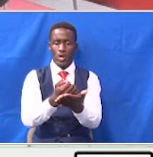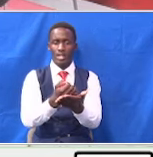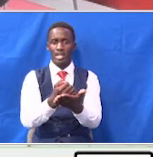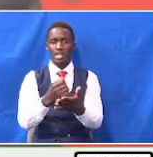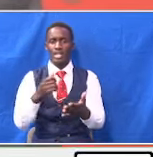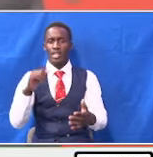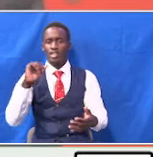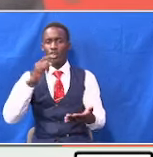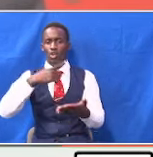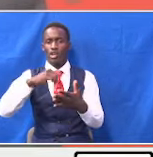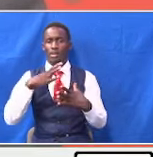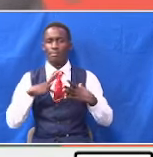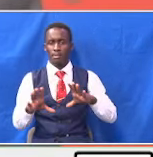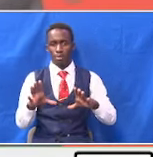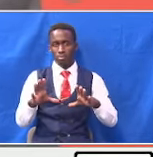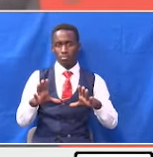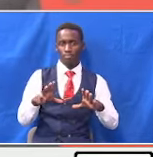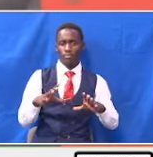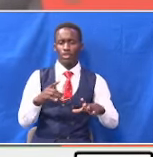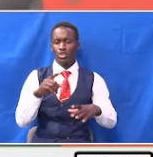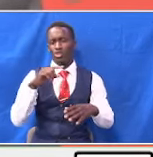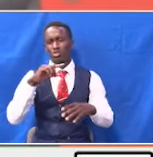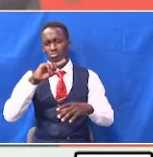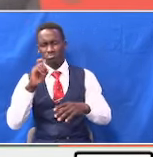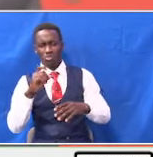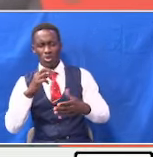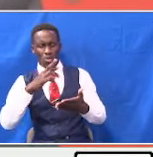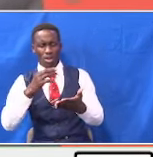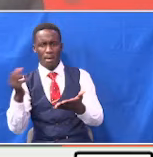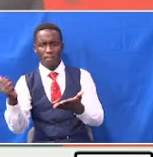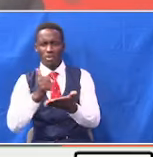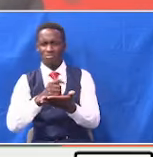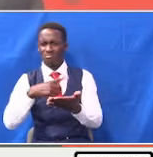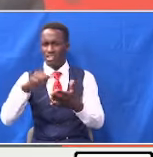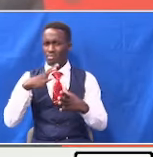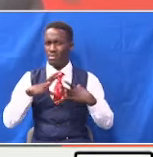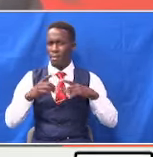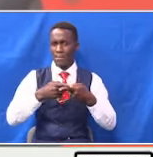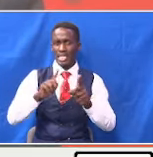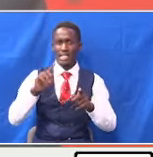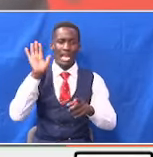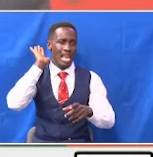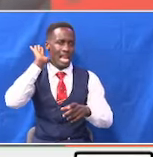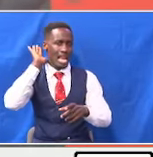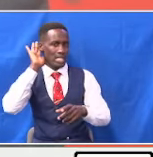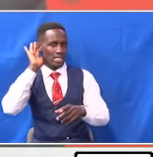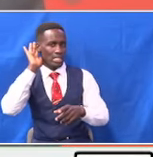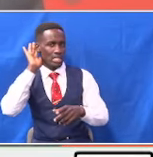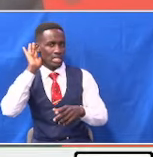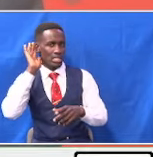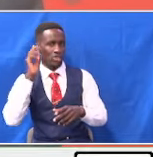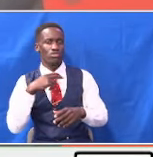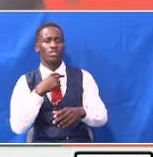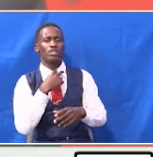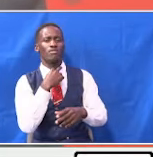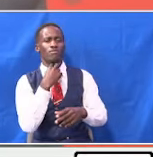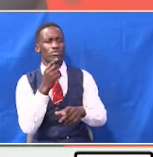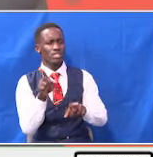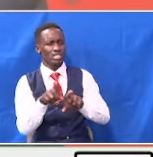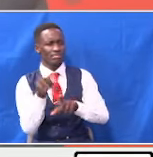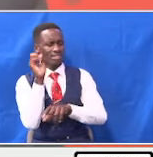whether you appointed the right people, but you are not listening to their pieces of advice to